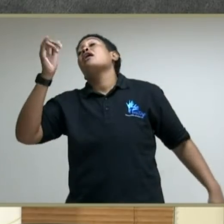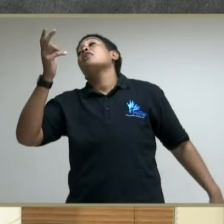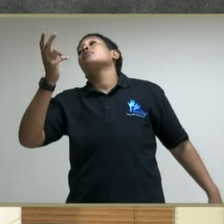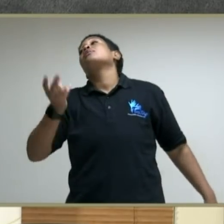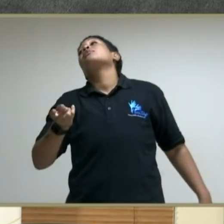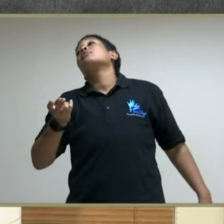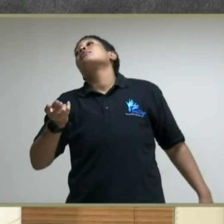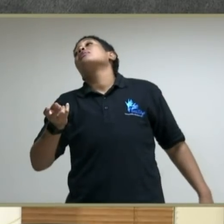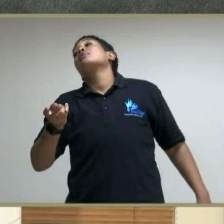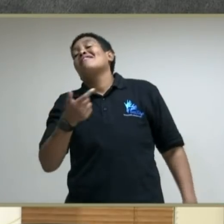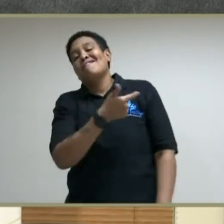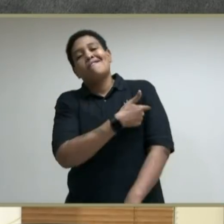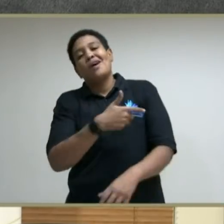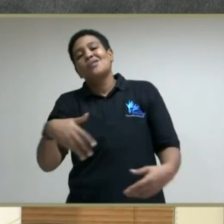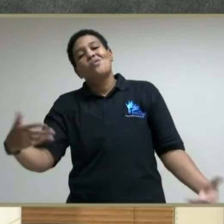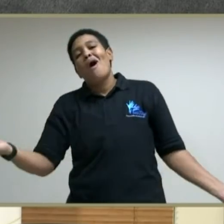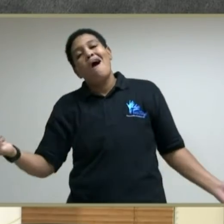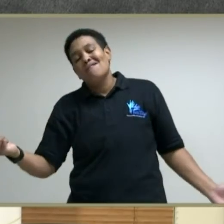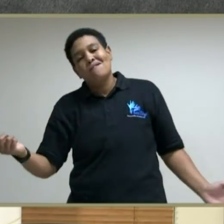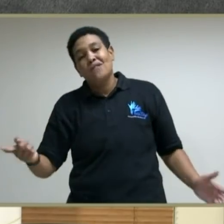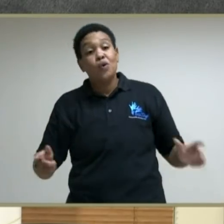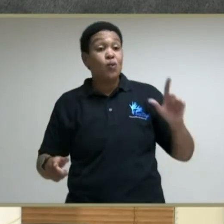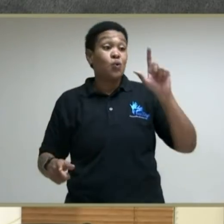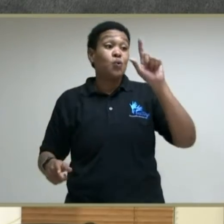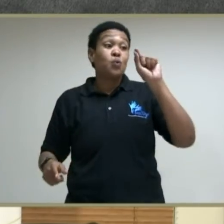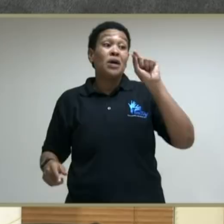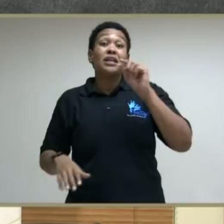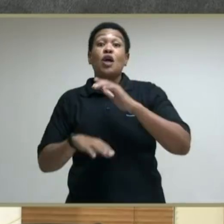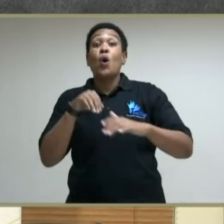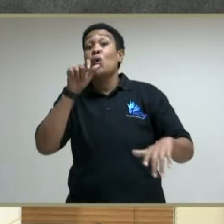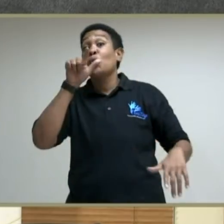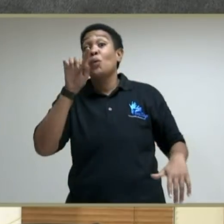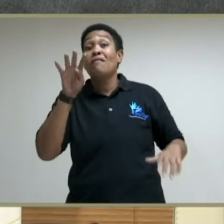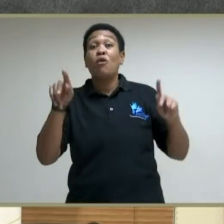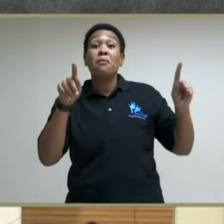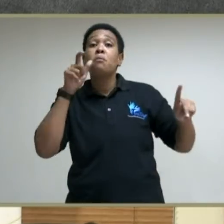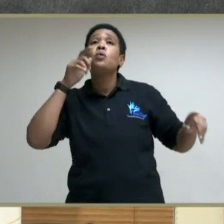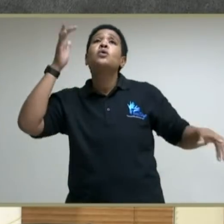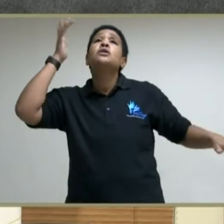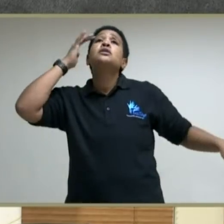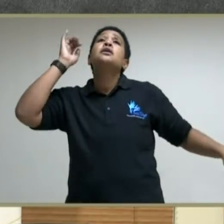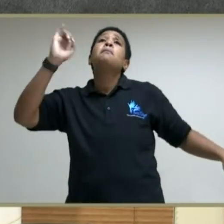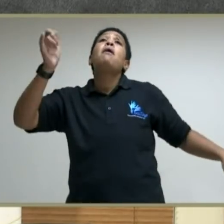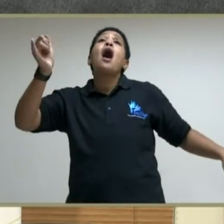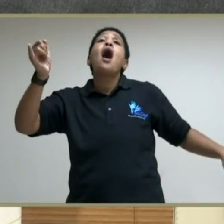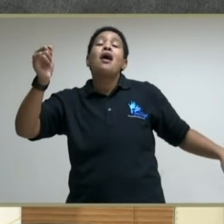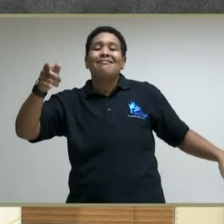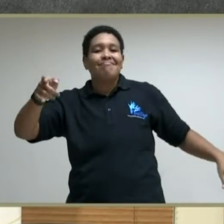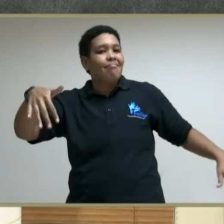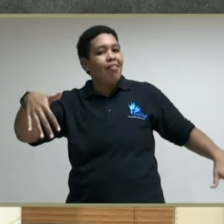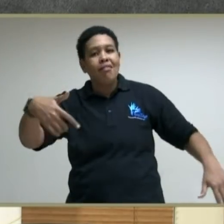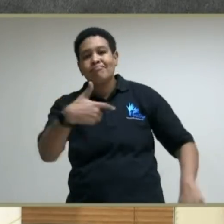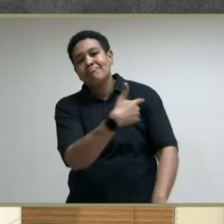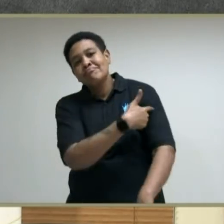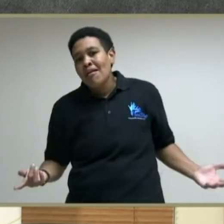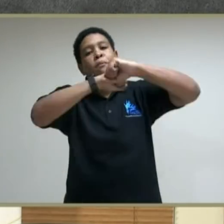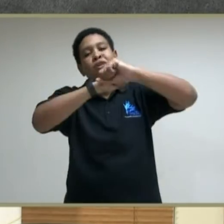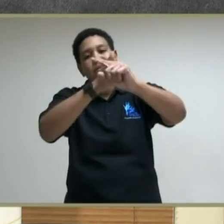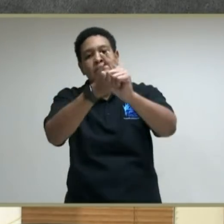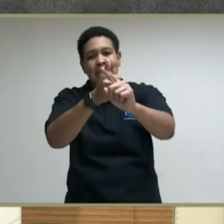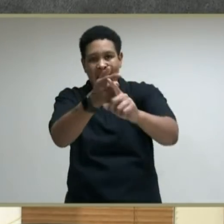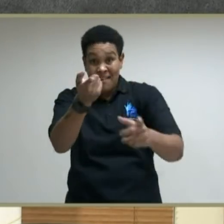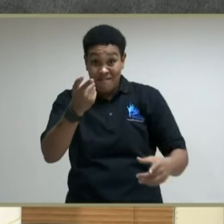and 24 out of 24 persons that are critically ill are unvaccinated. You need